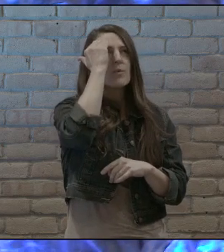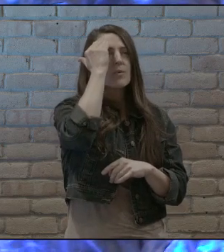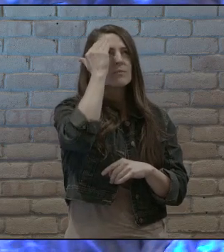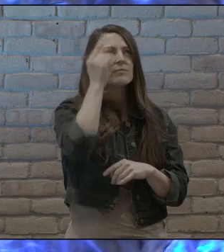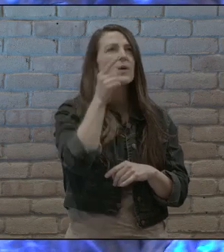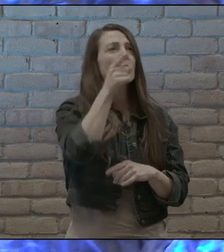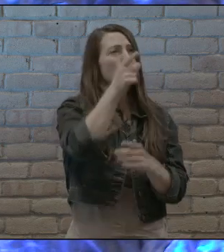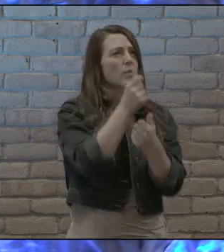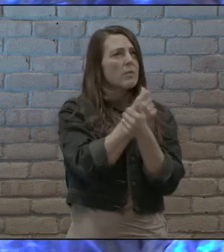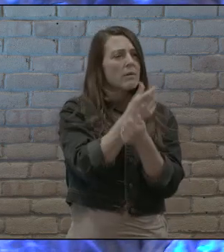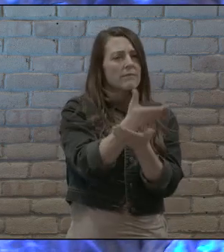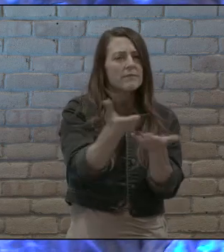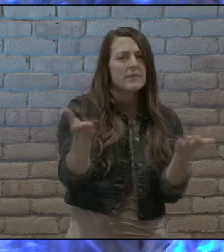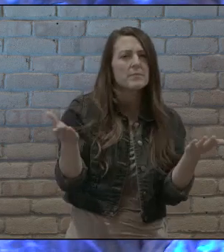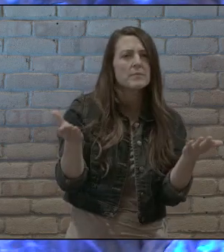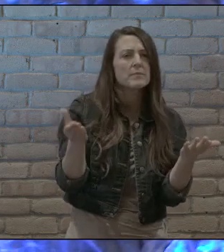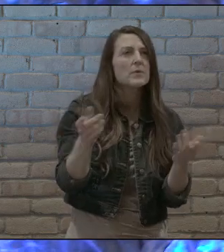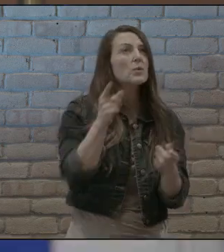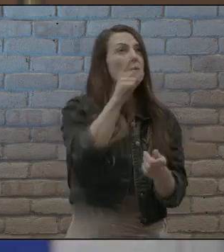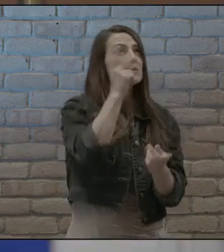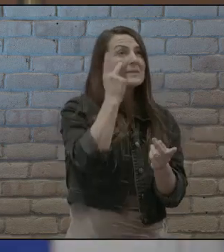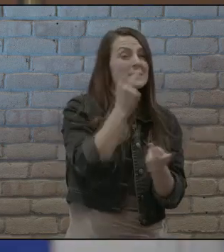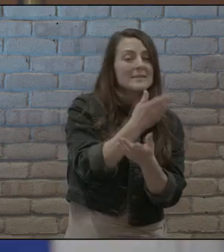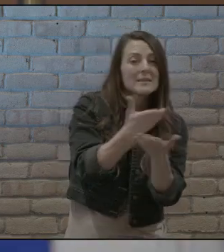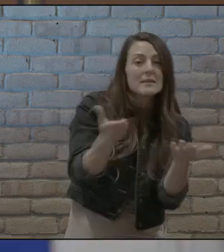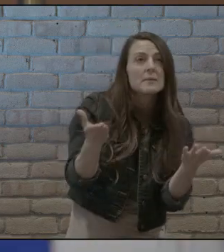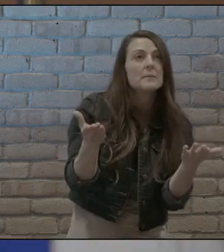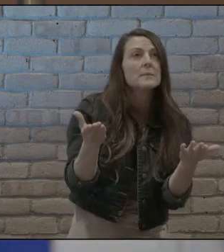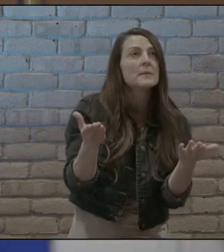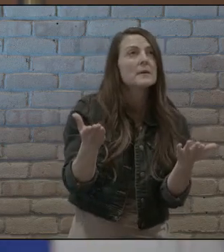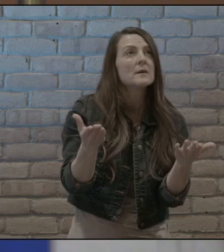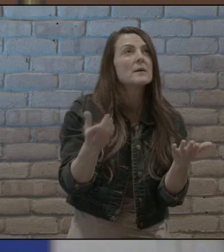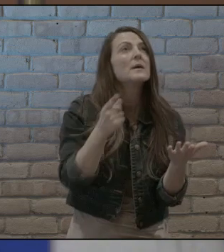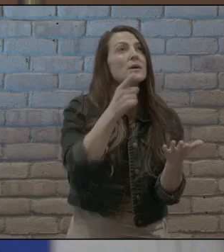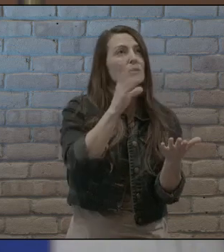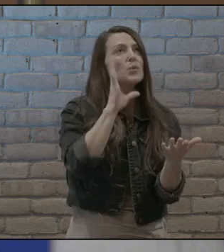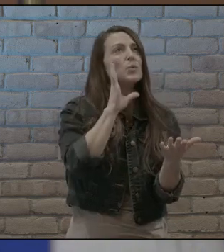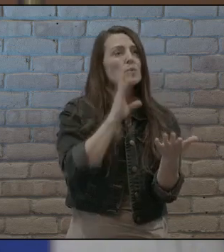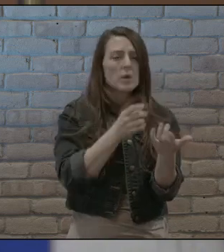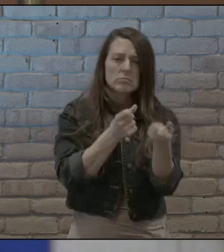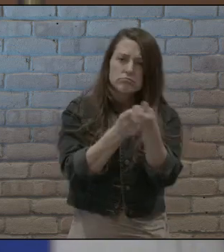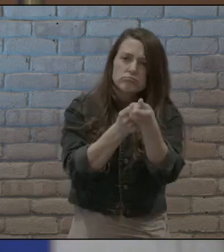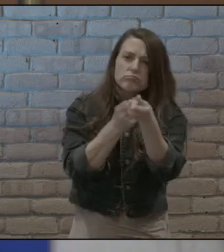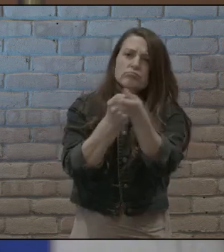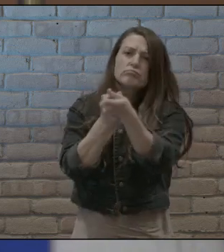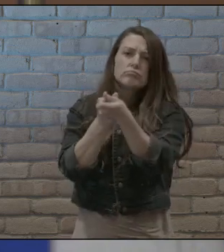of your love, that you see them, that you're faithful to them.